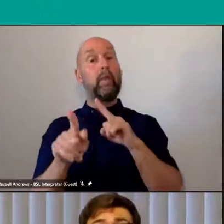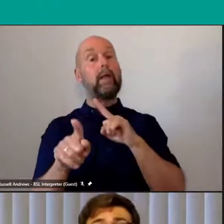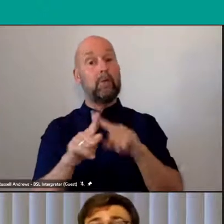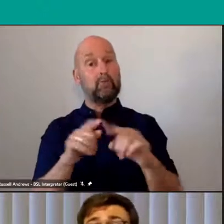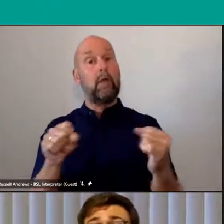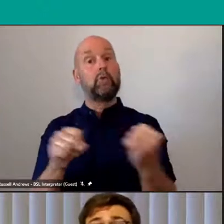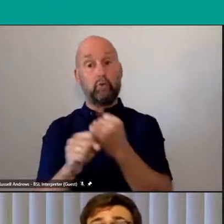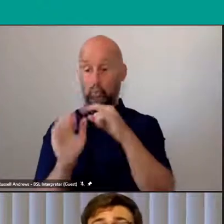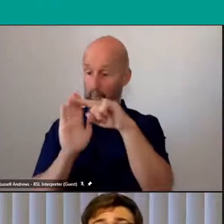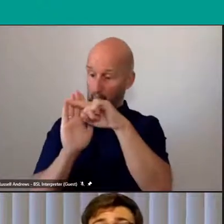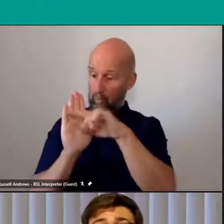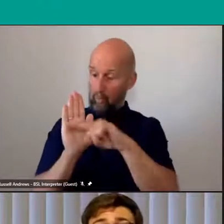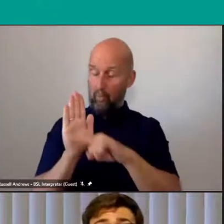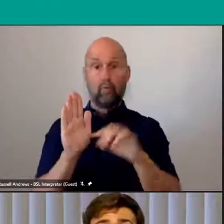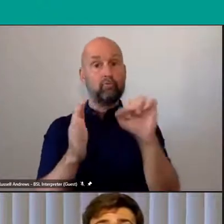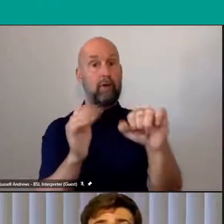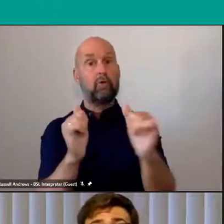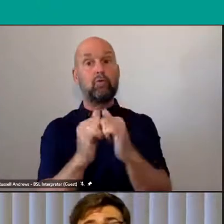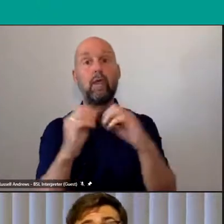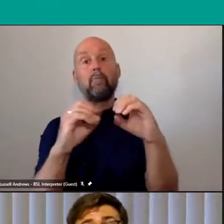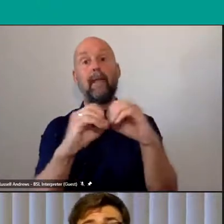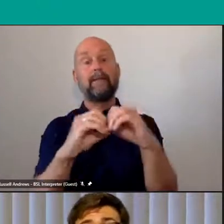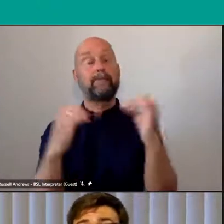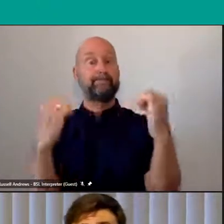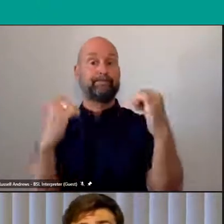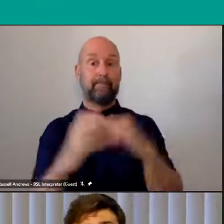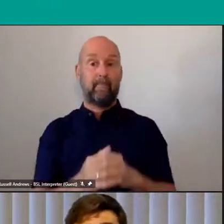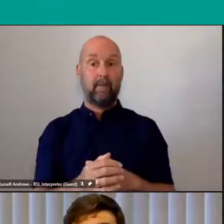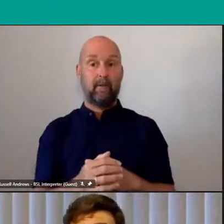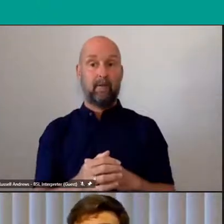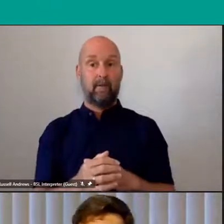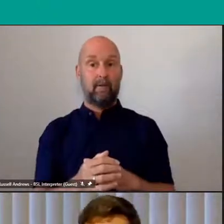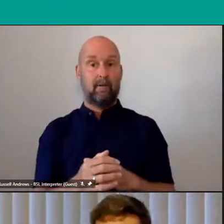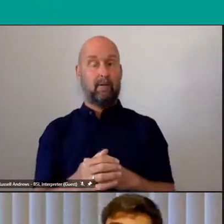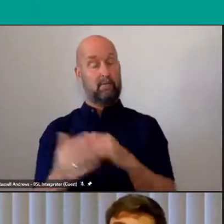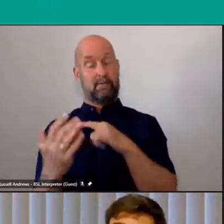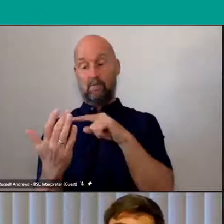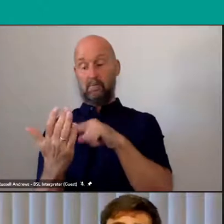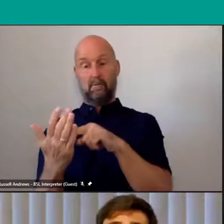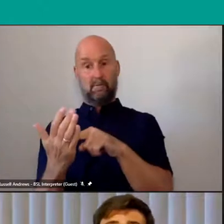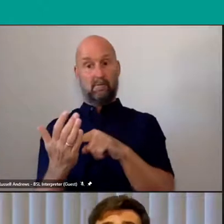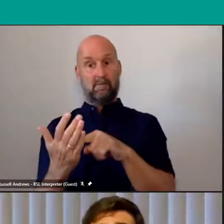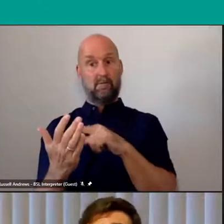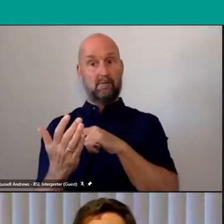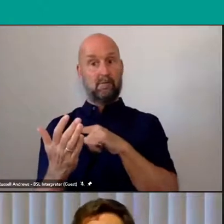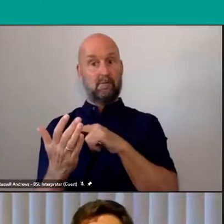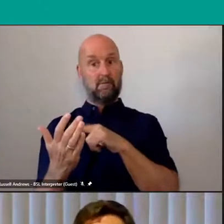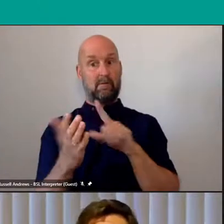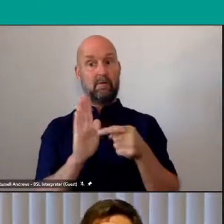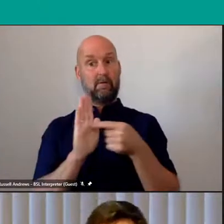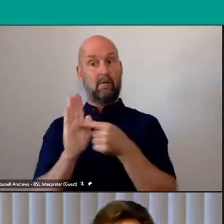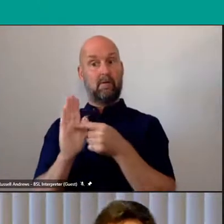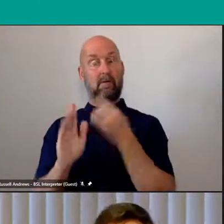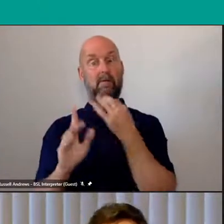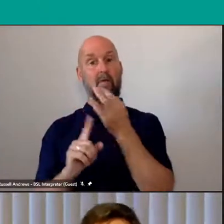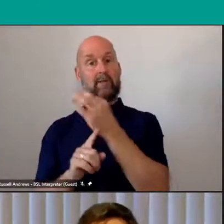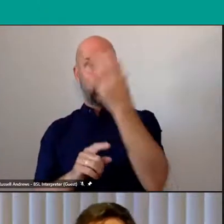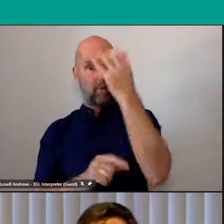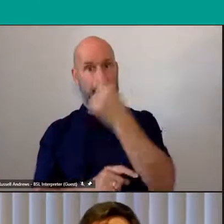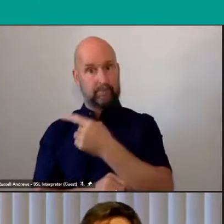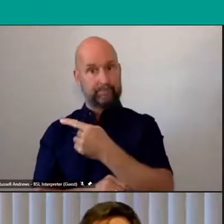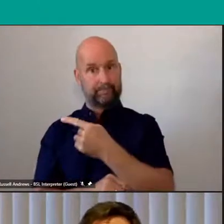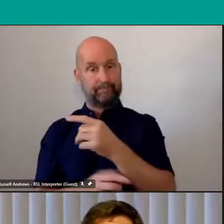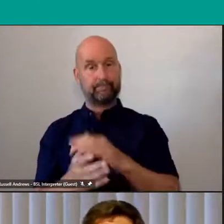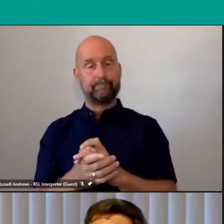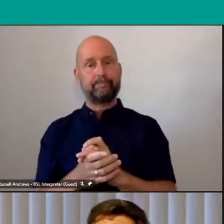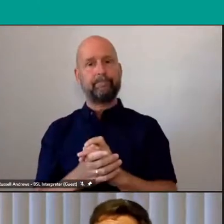can, won't we, Brenda? Without then, you know, going, you know, having then to knock on the door of the government. I don't want to ignore Jen's